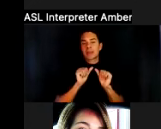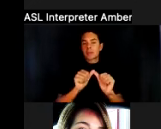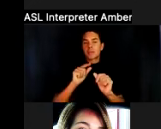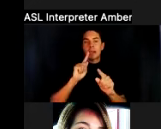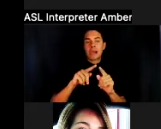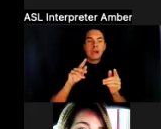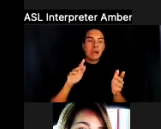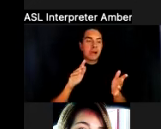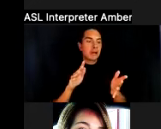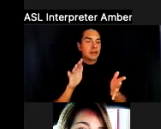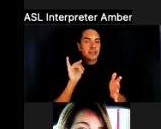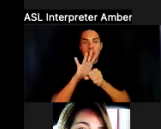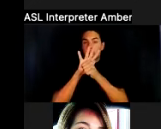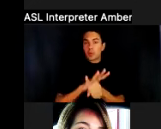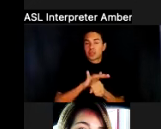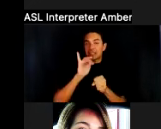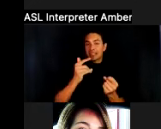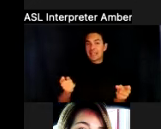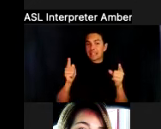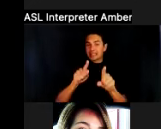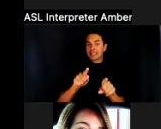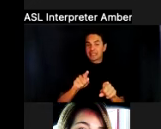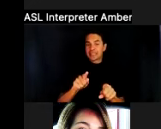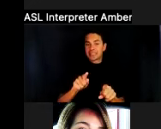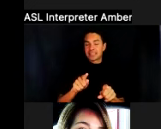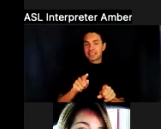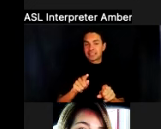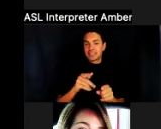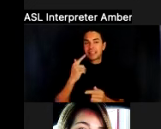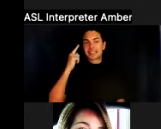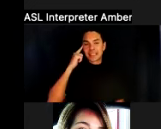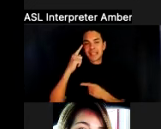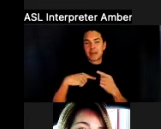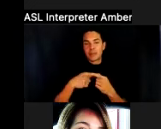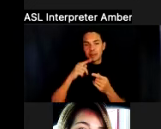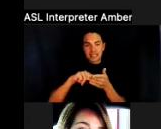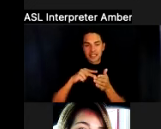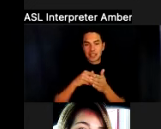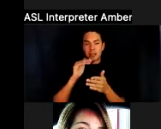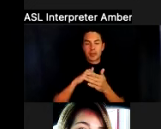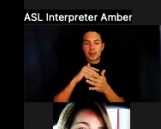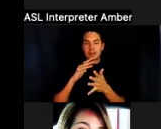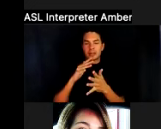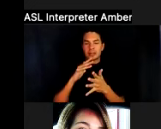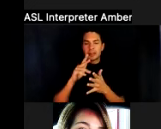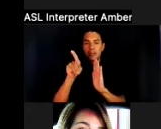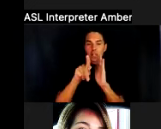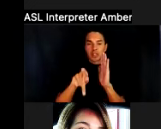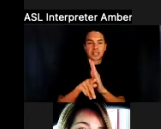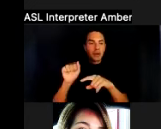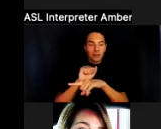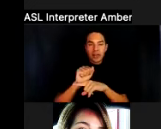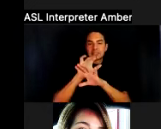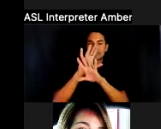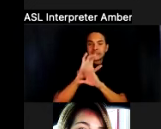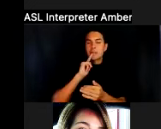look at the oppression that exists and thinking intentionally about the policies and practices that will help